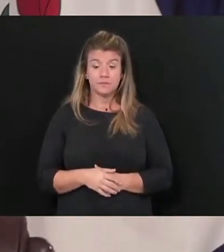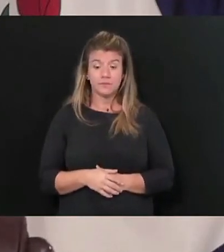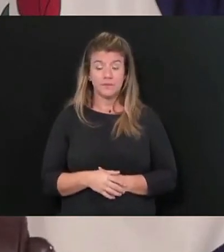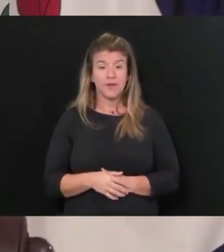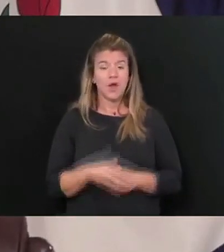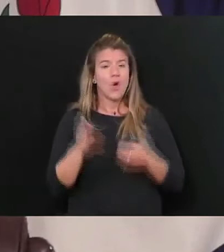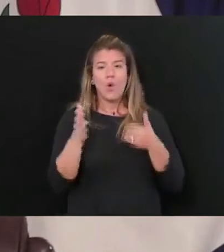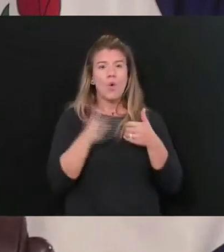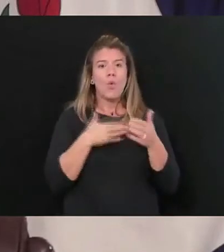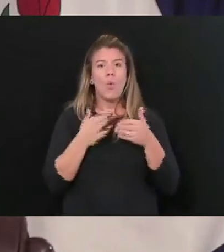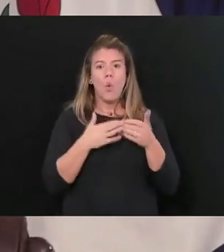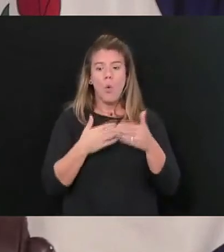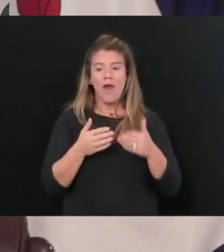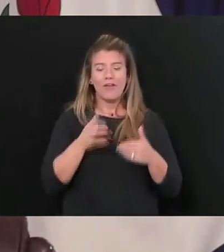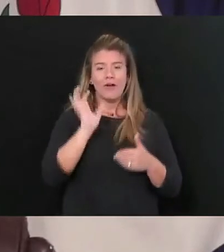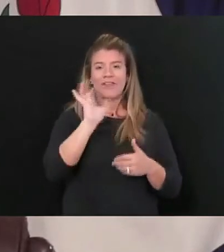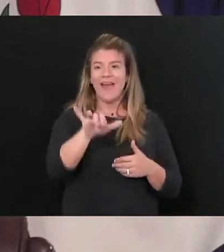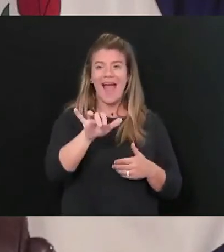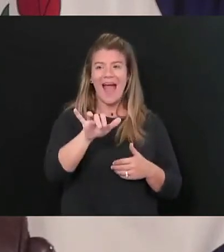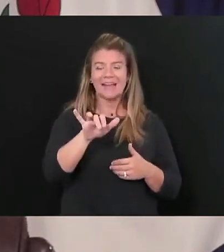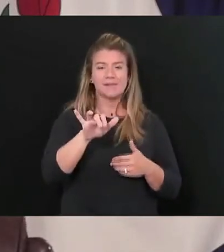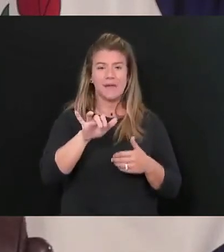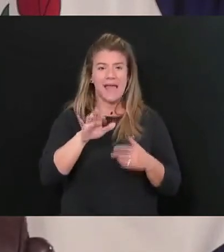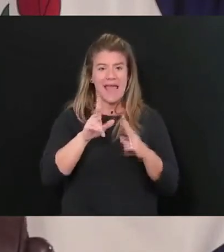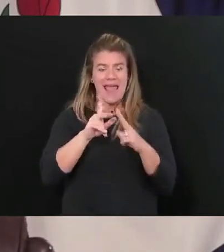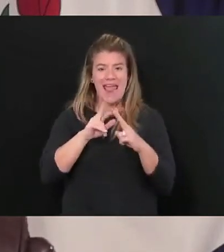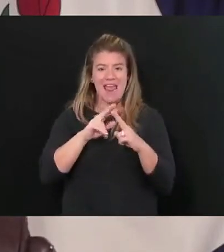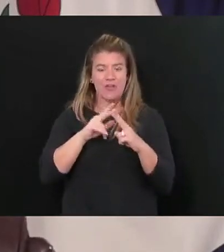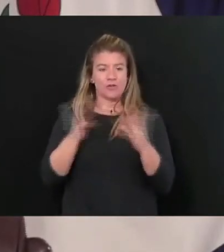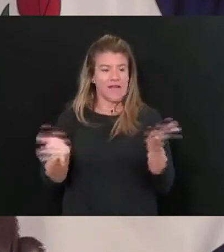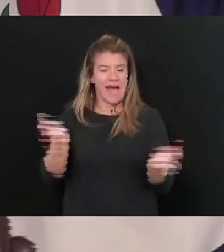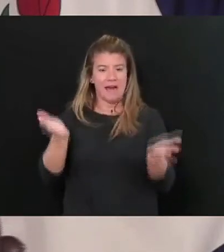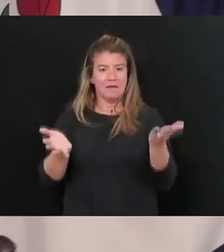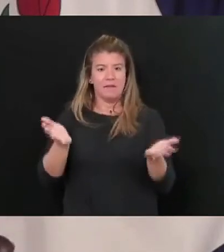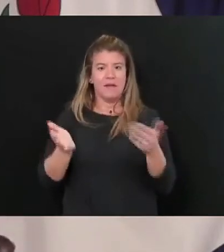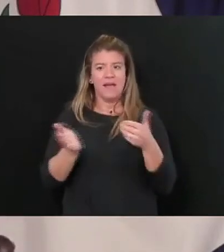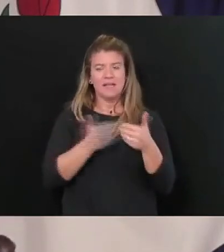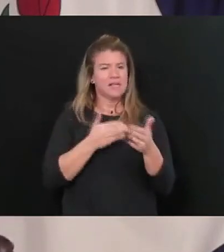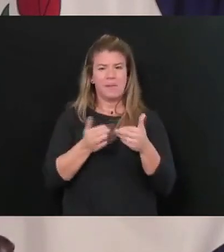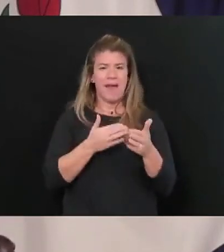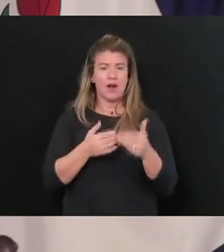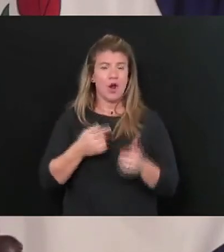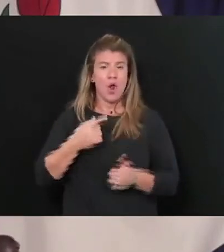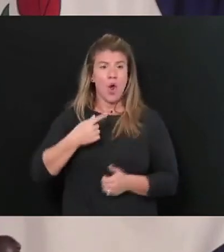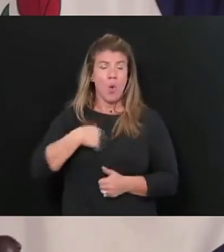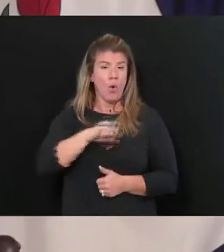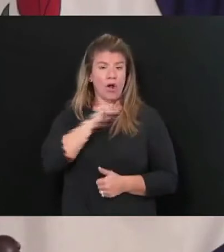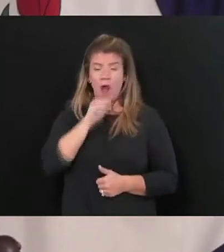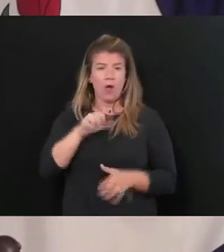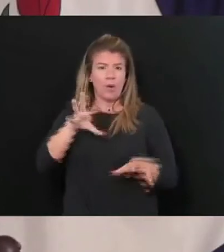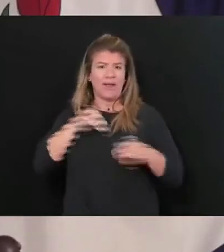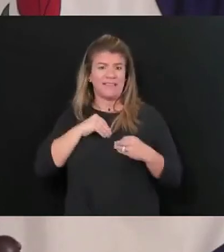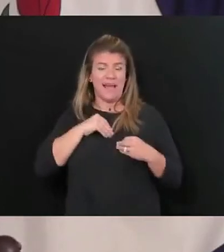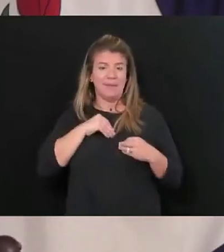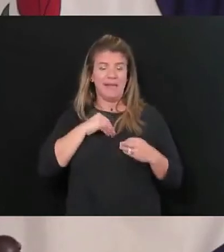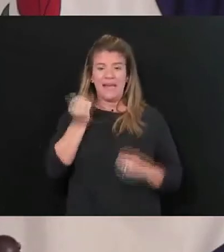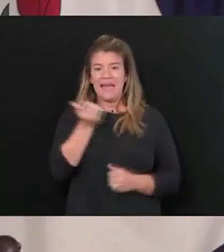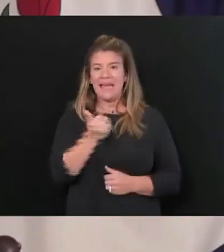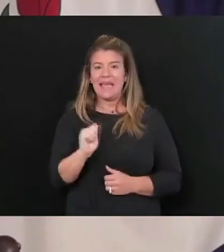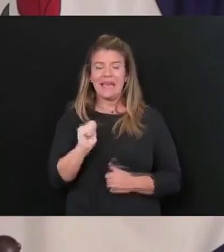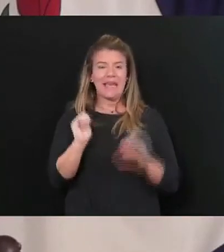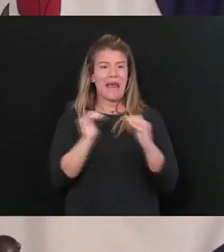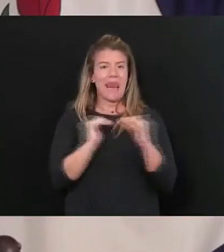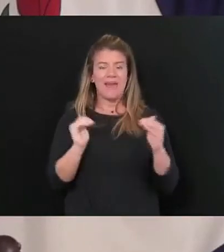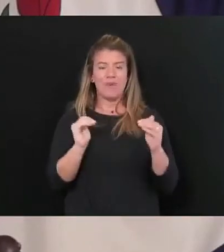whether it be either side, no matter what it be, we don't need to tolerate at any level of